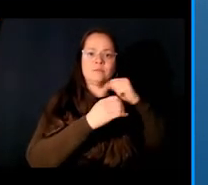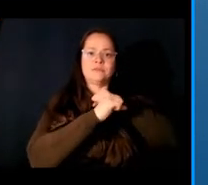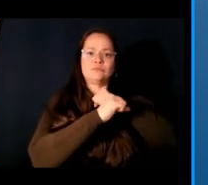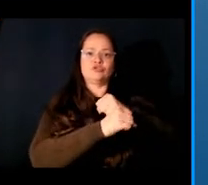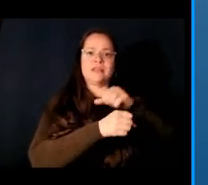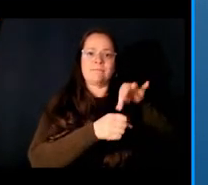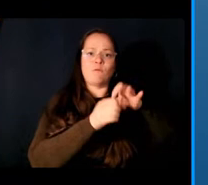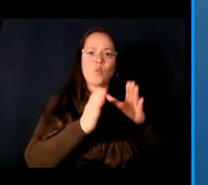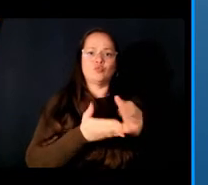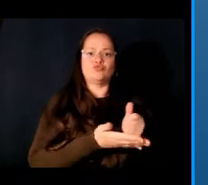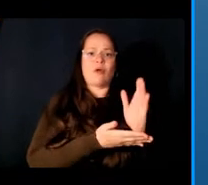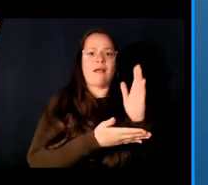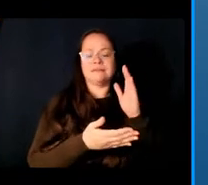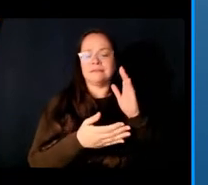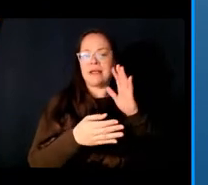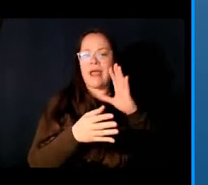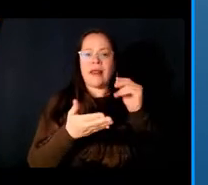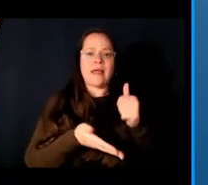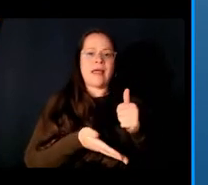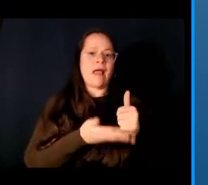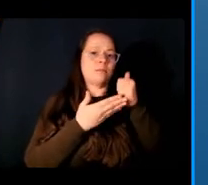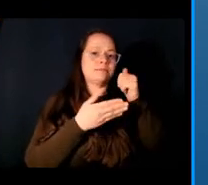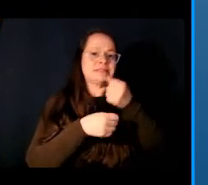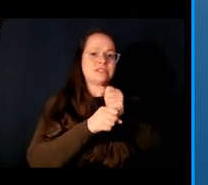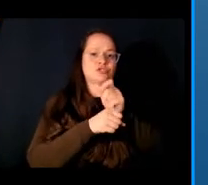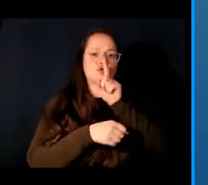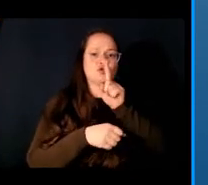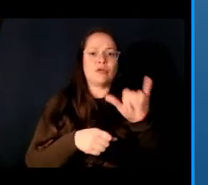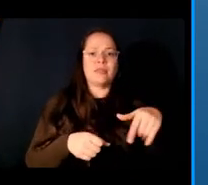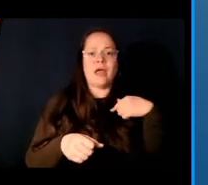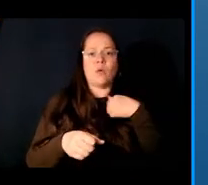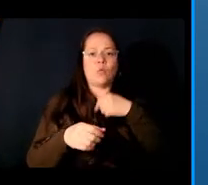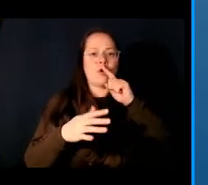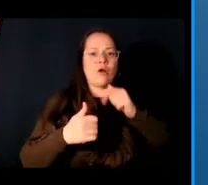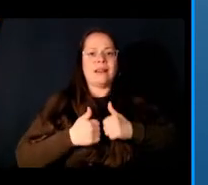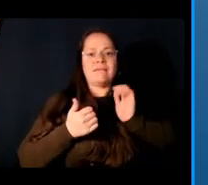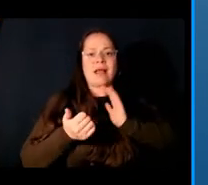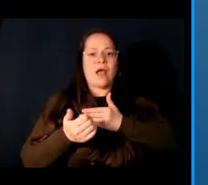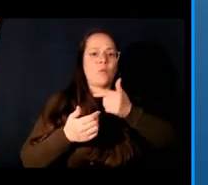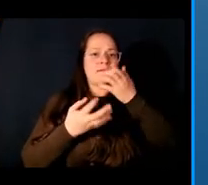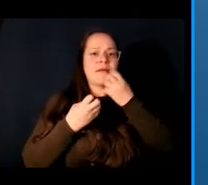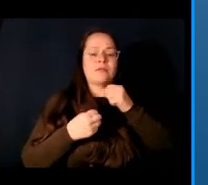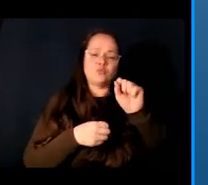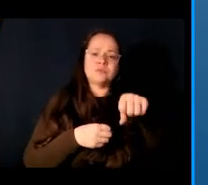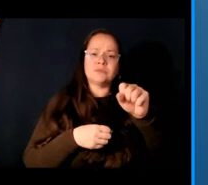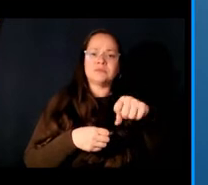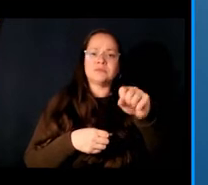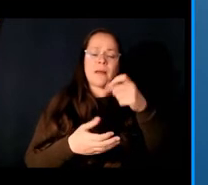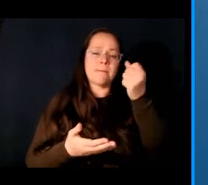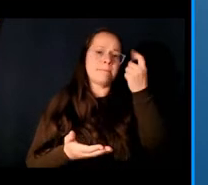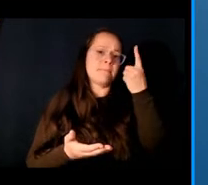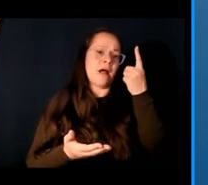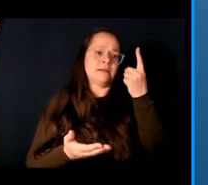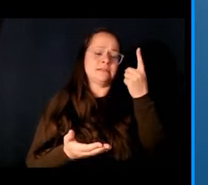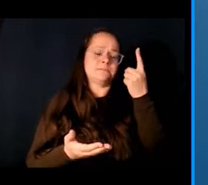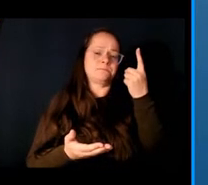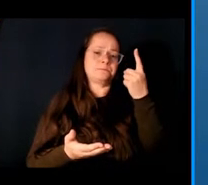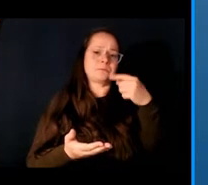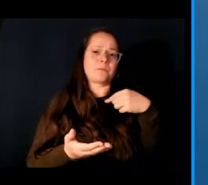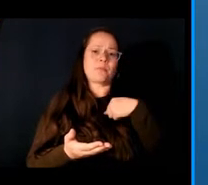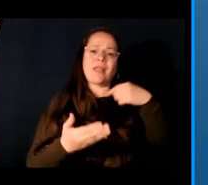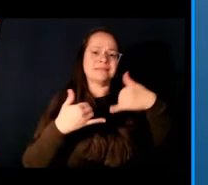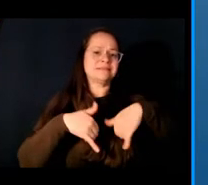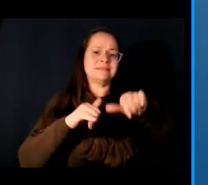voters rights and helps ensure that we are living our values of course but by time I'm